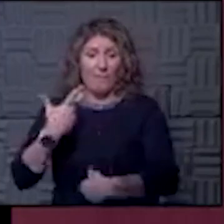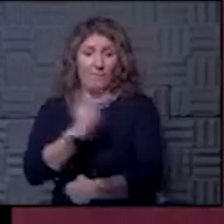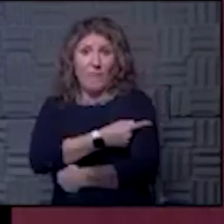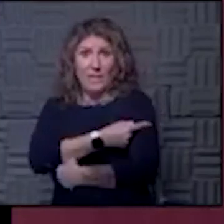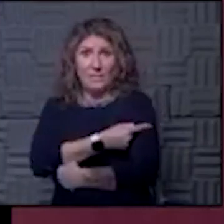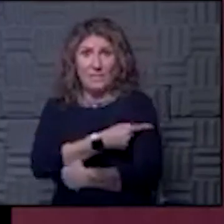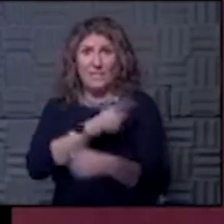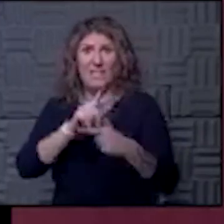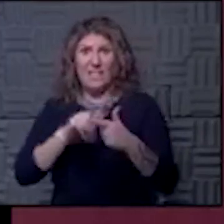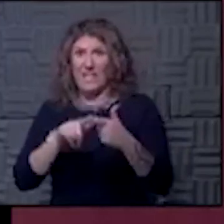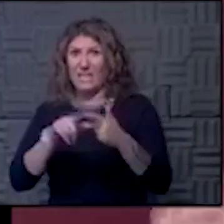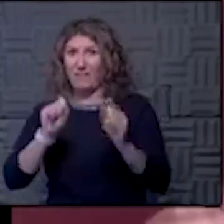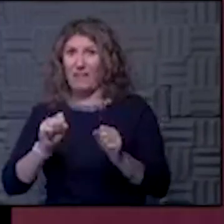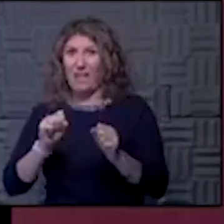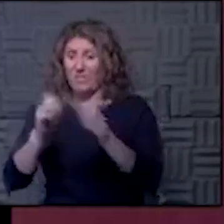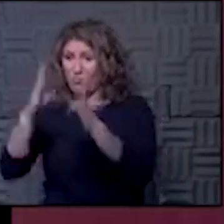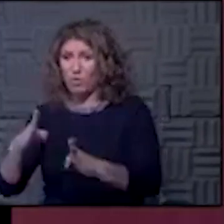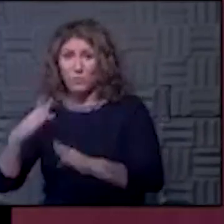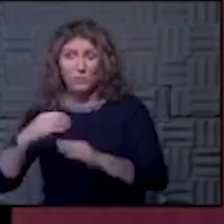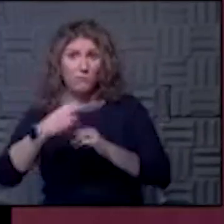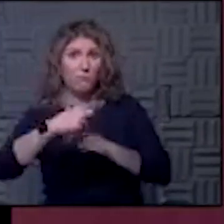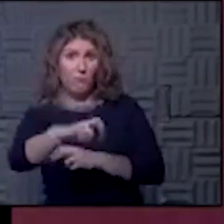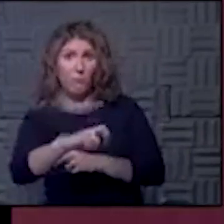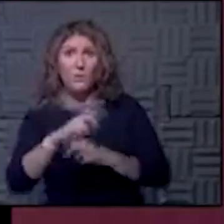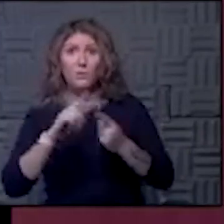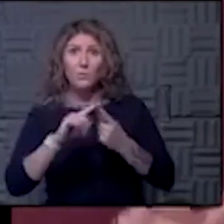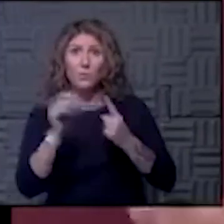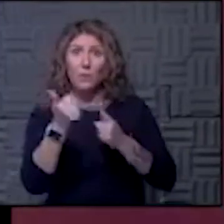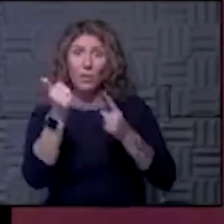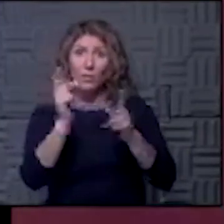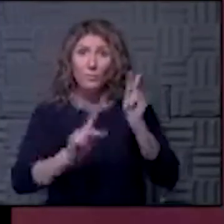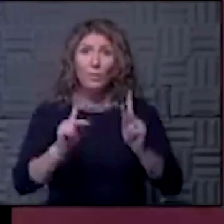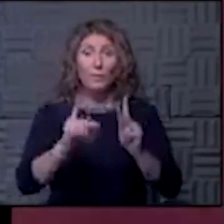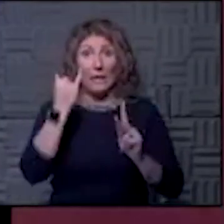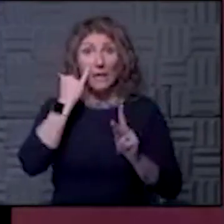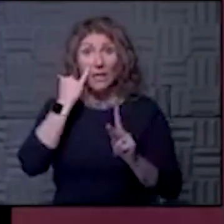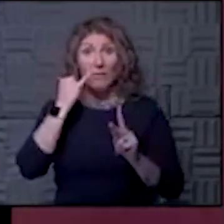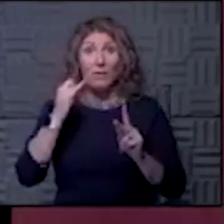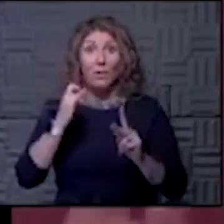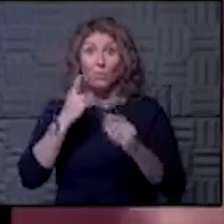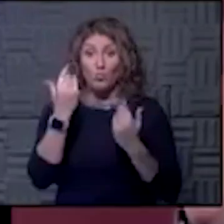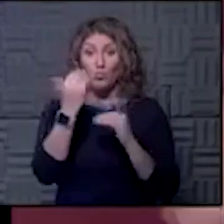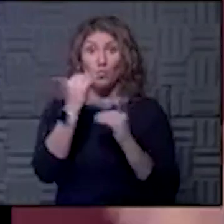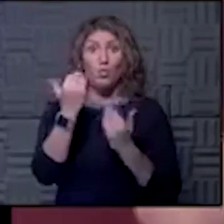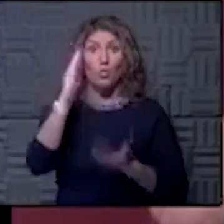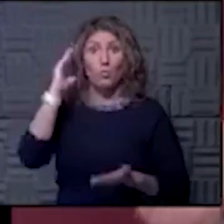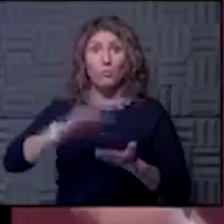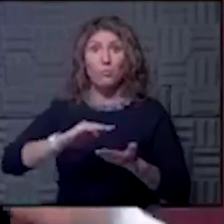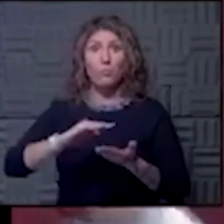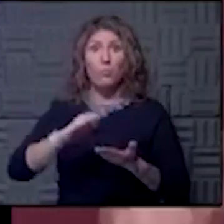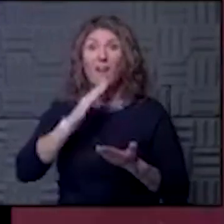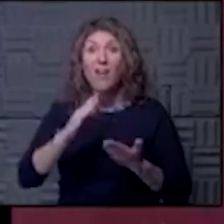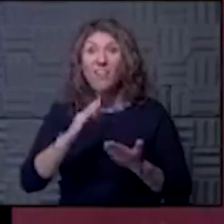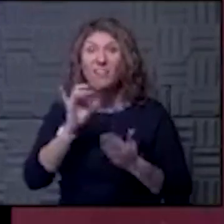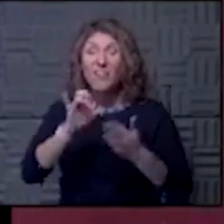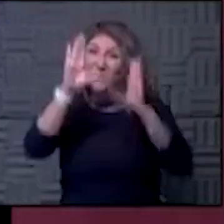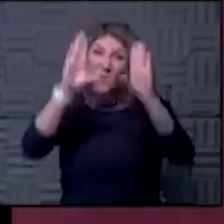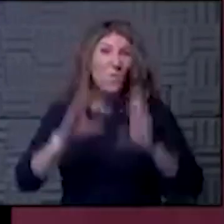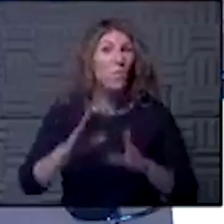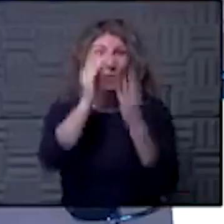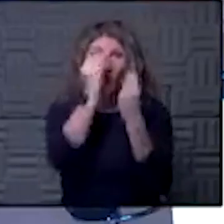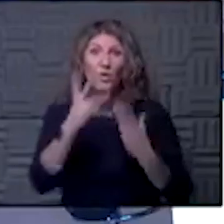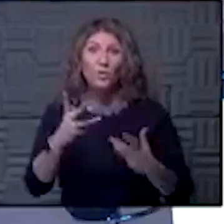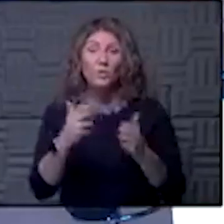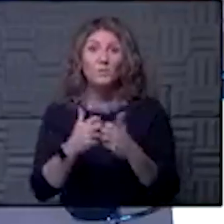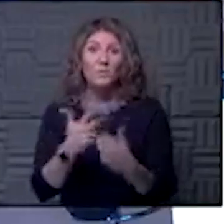they still transmit it? Because if we can drop that R naught down even further down under 1, that is great news with vaccination